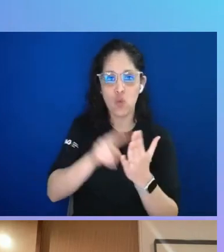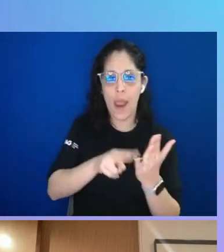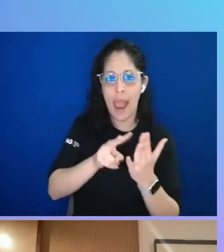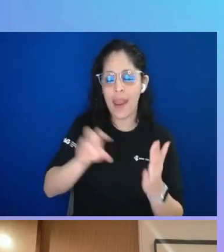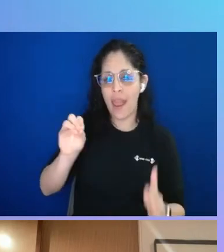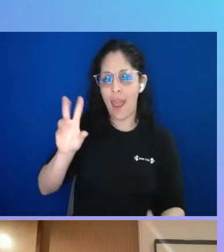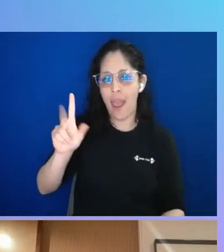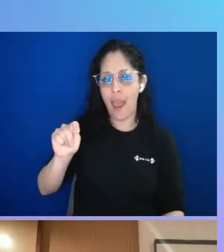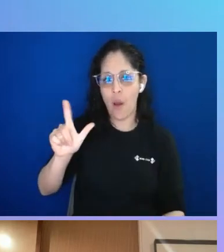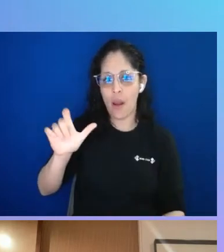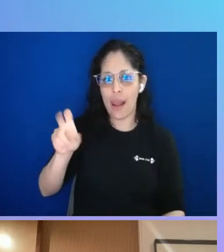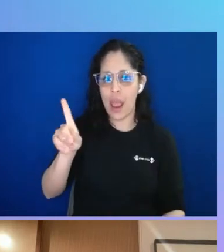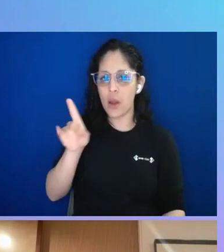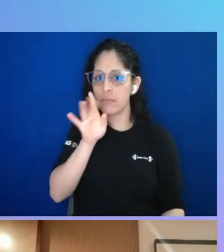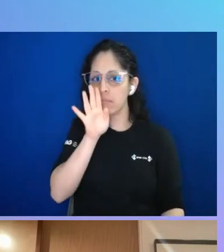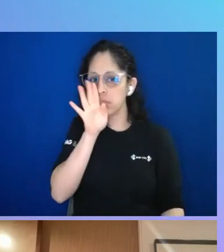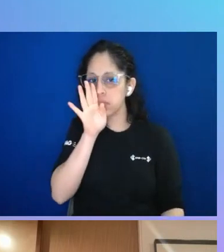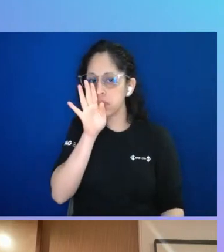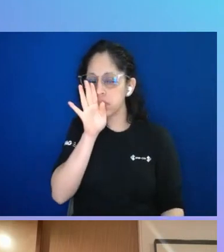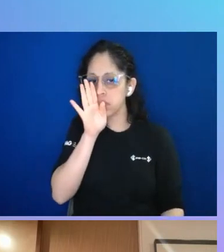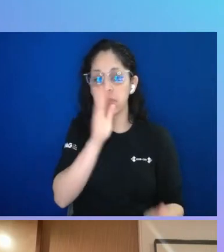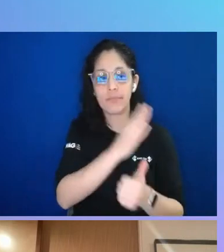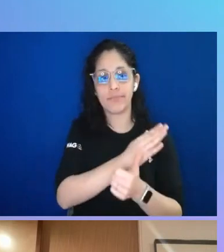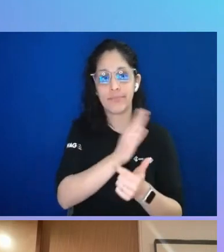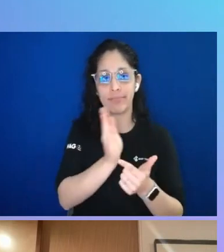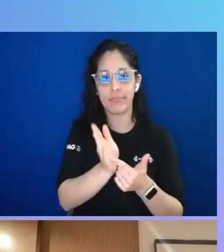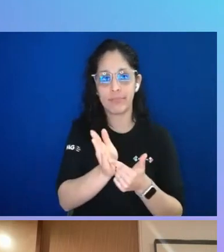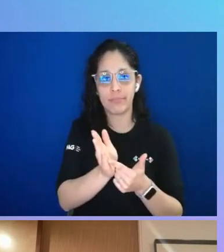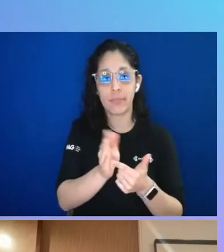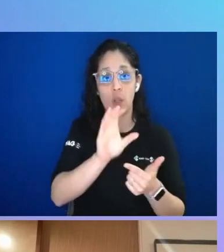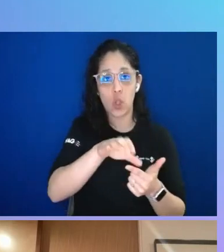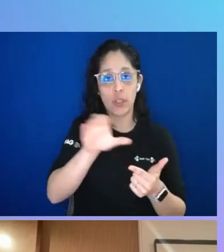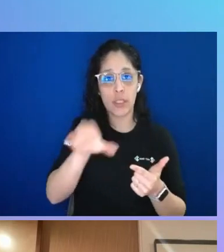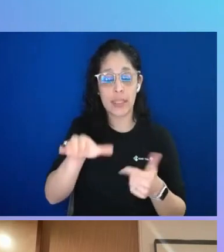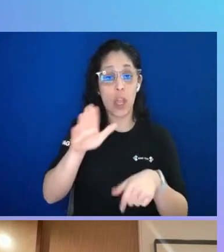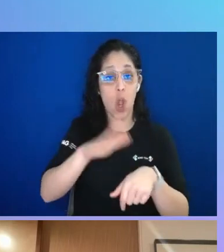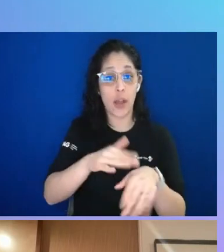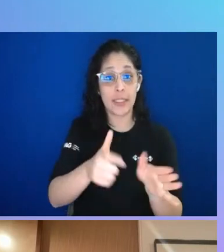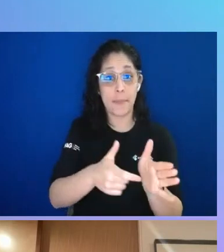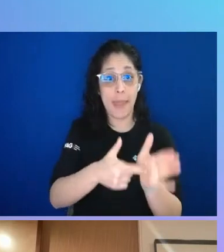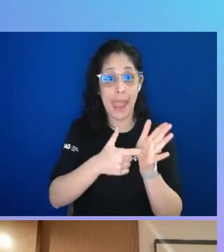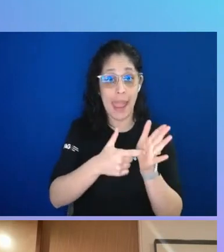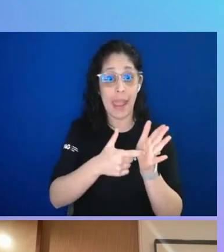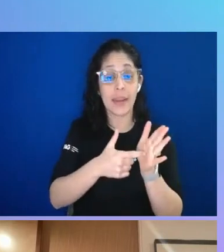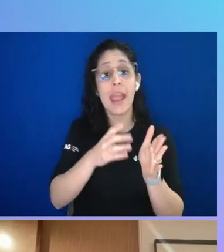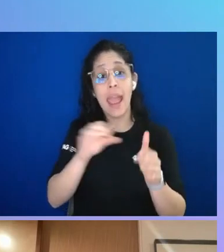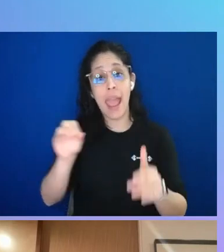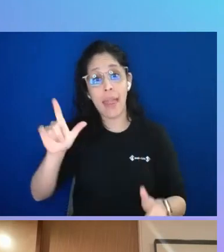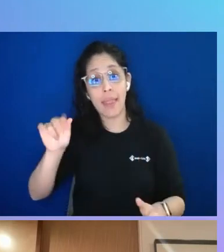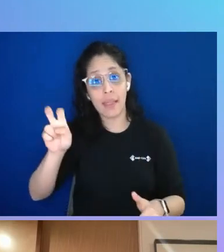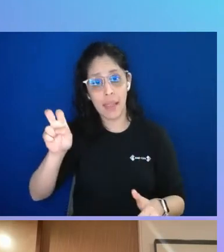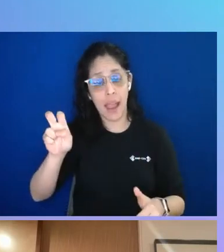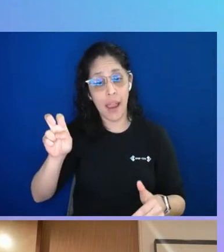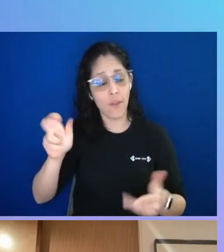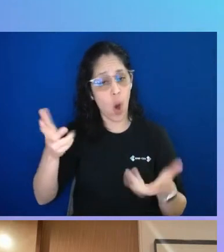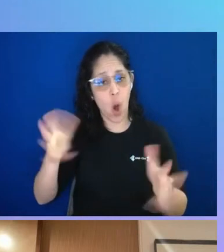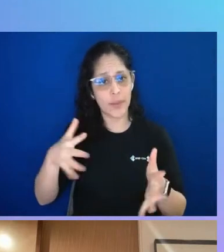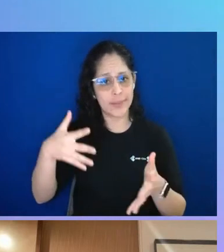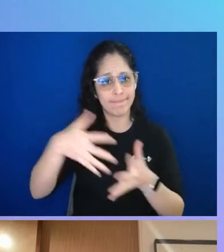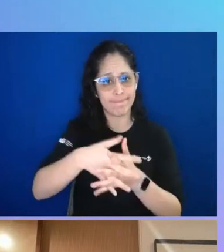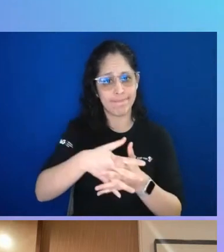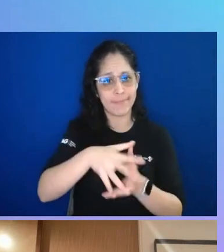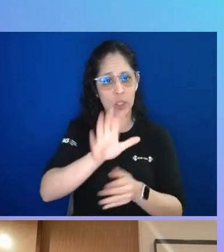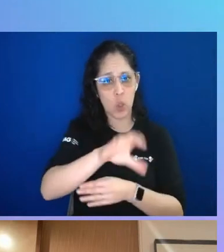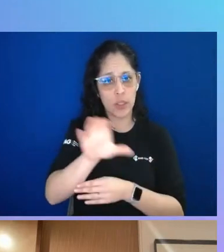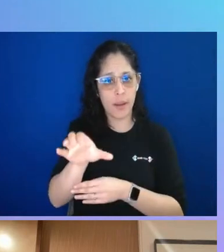Closed captions. All on-demand and live classes have closed captions, which can be helpful for members who are deaf or hard of